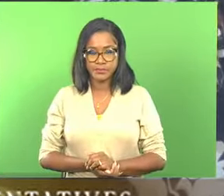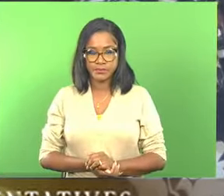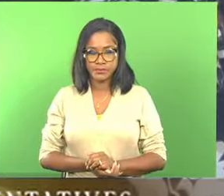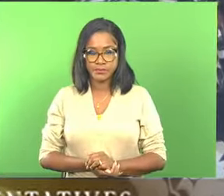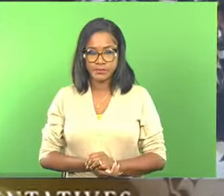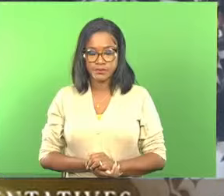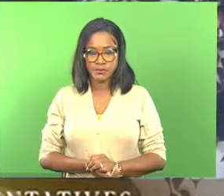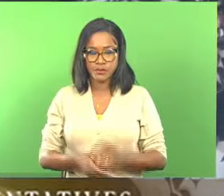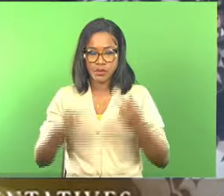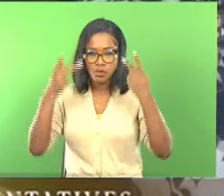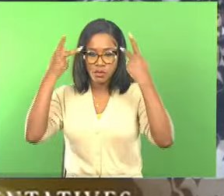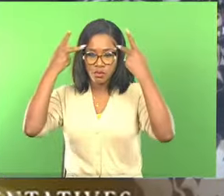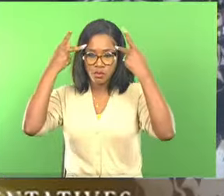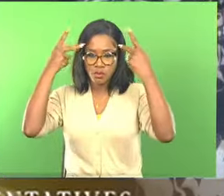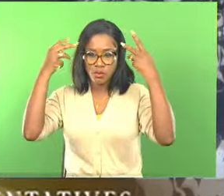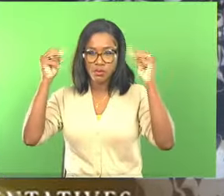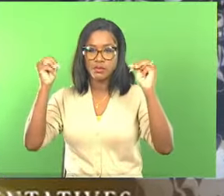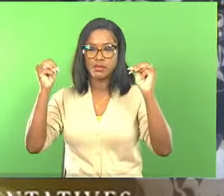Prime Minister,